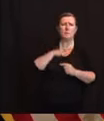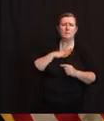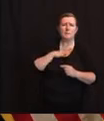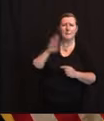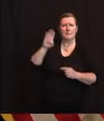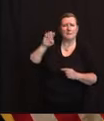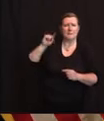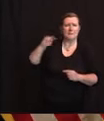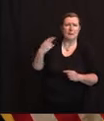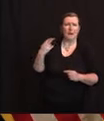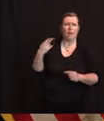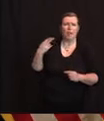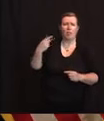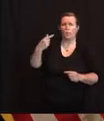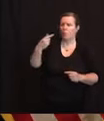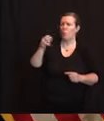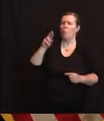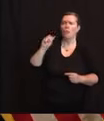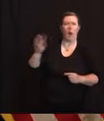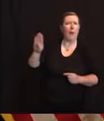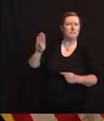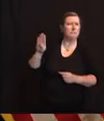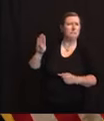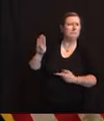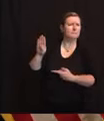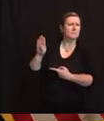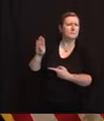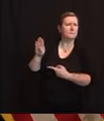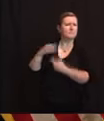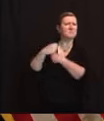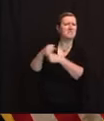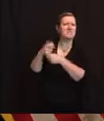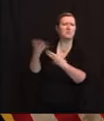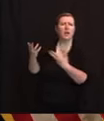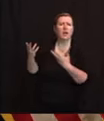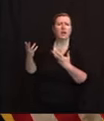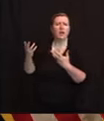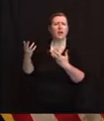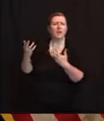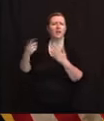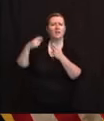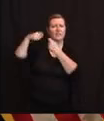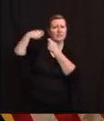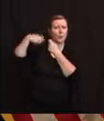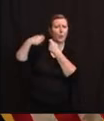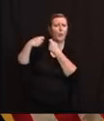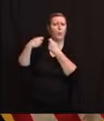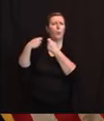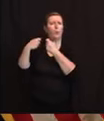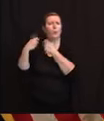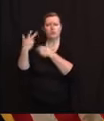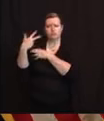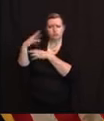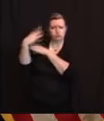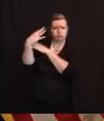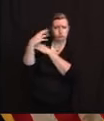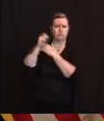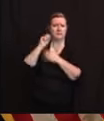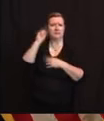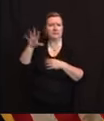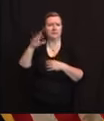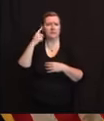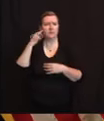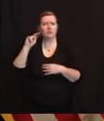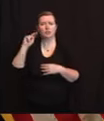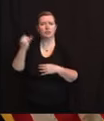of PS2 Baseball in Wayne, New Jersey? She made a passion video to you on behalf of the NJ Baseball